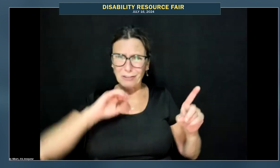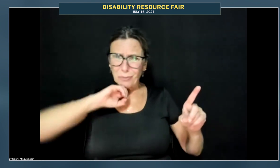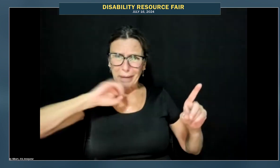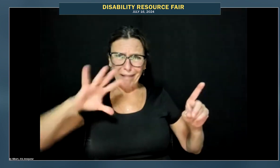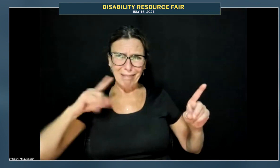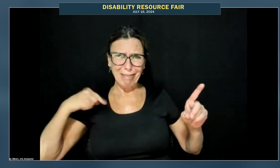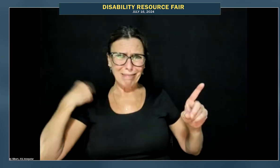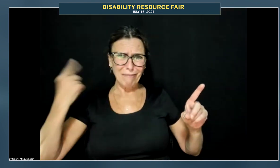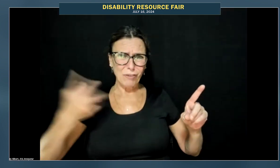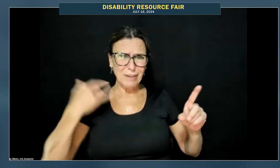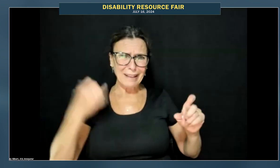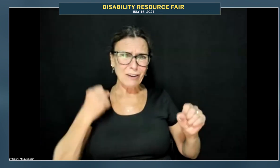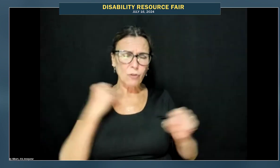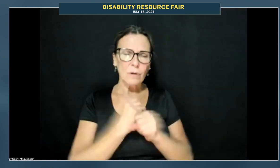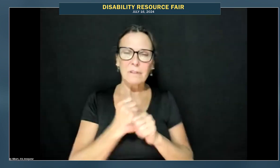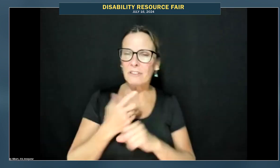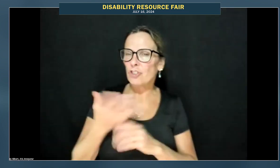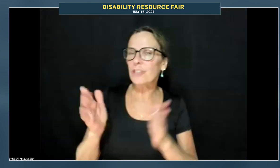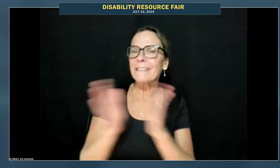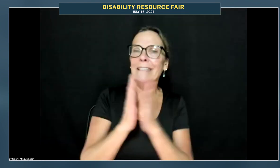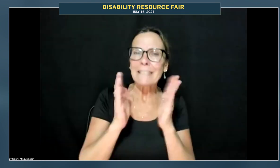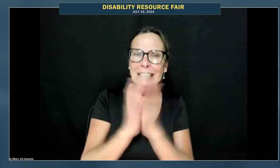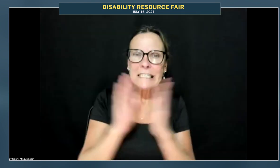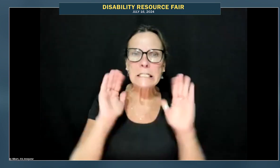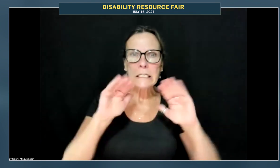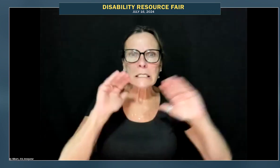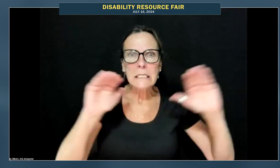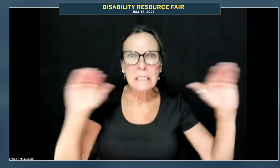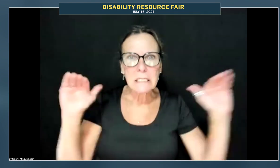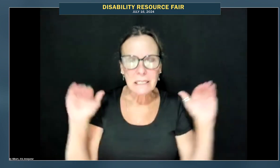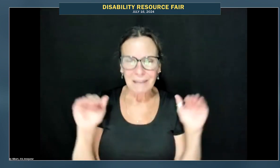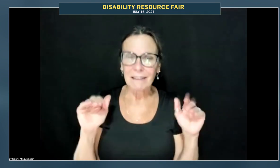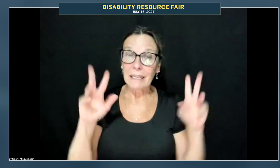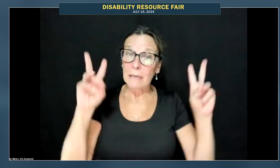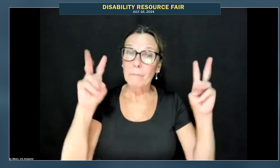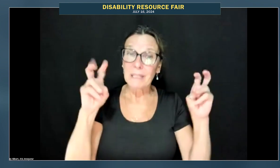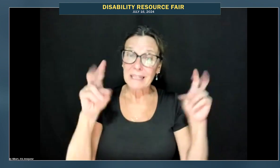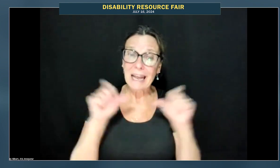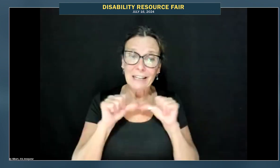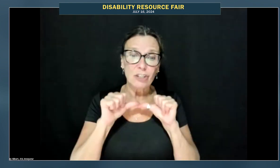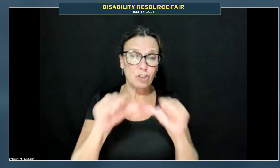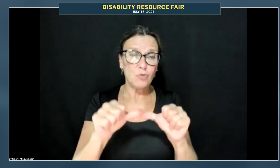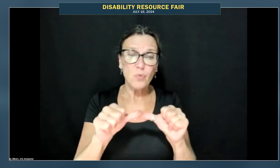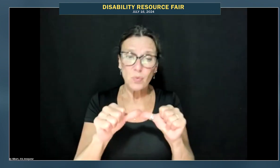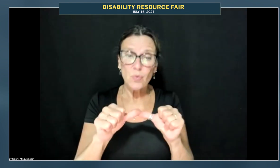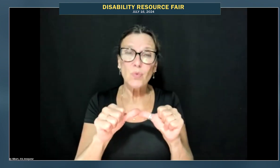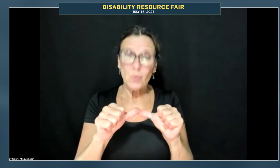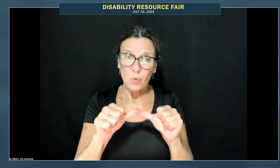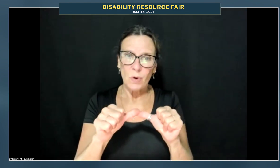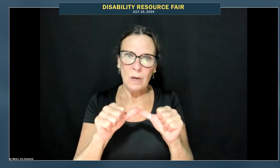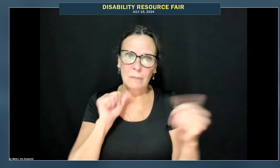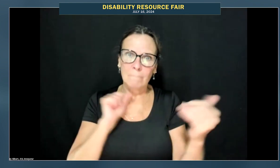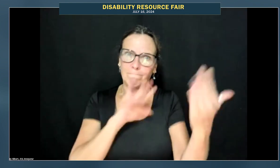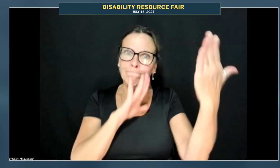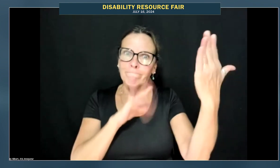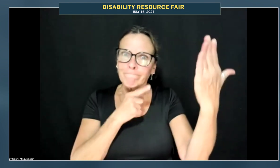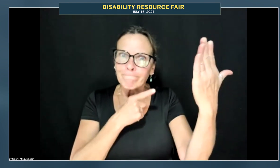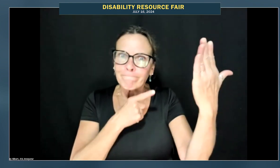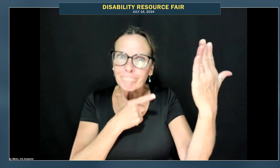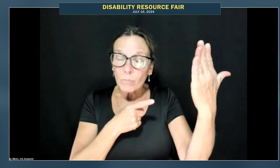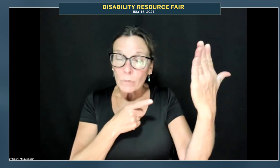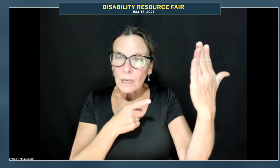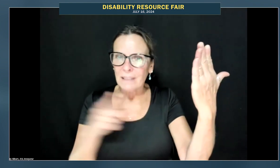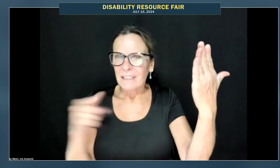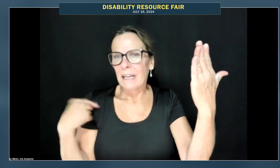for regular updates, just keeping the issue front and center, because I think it's been a